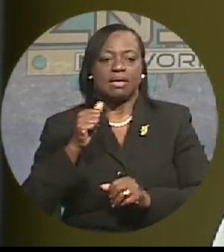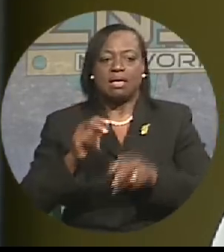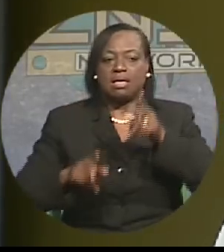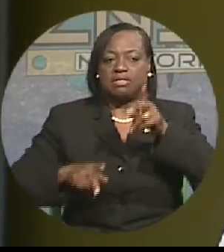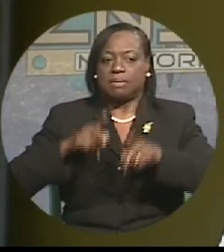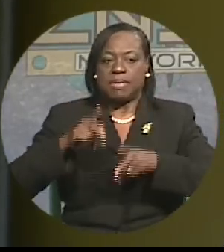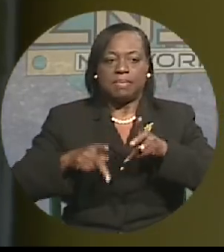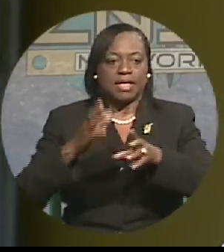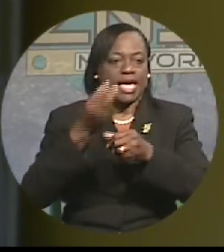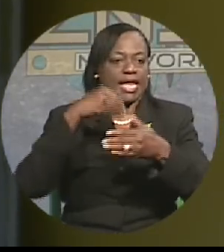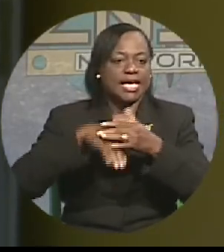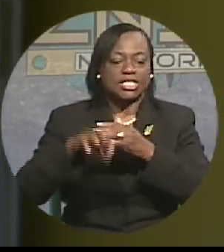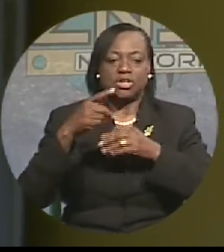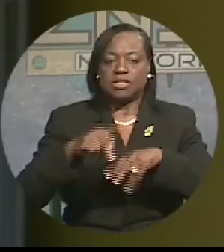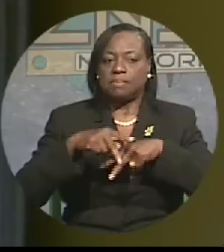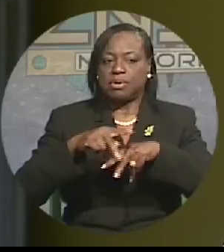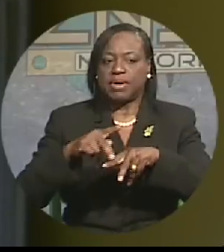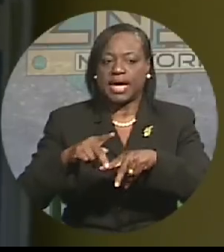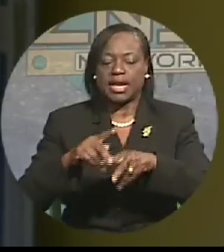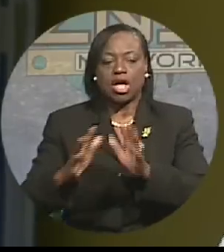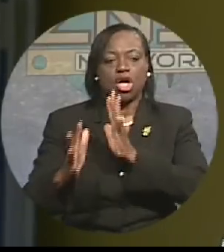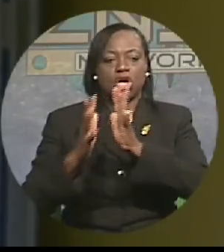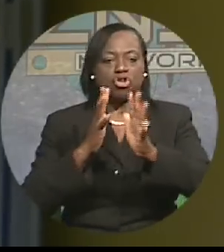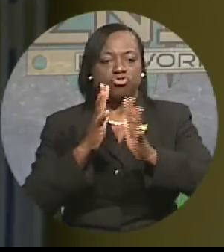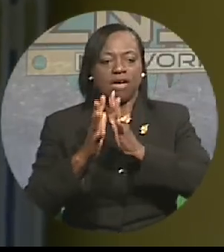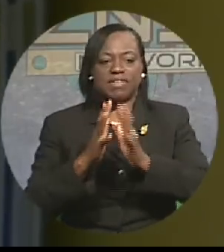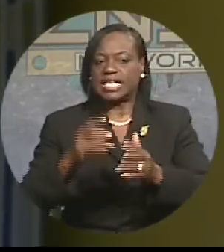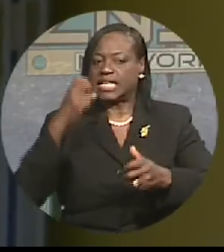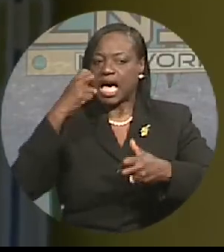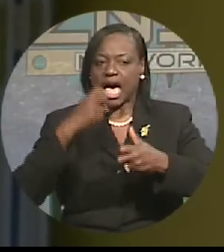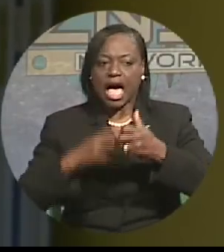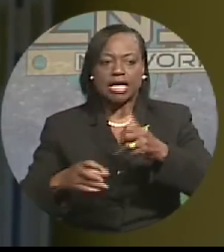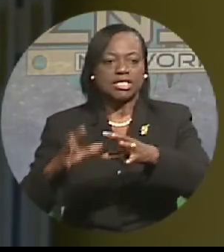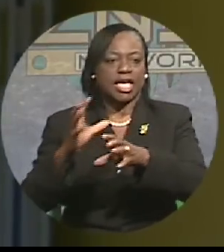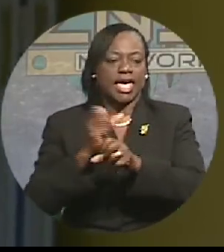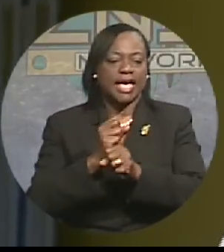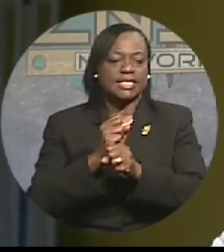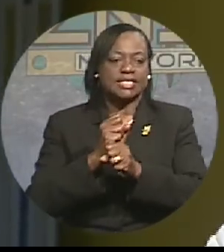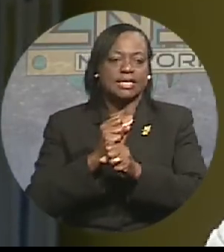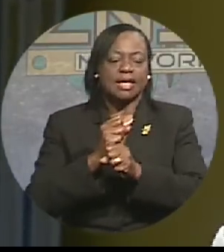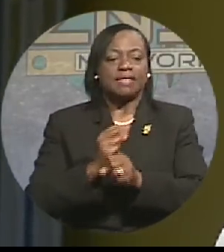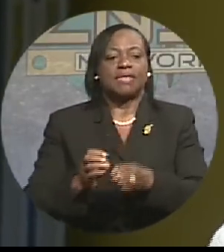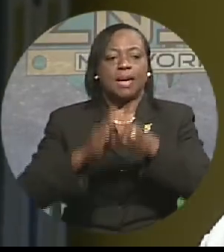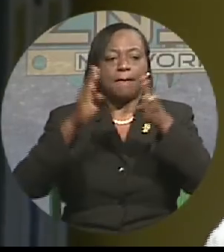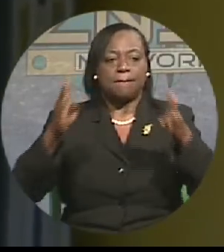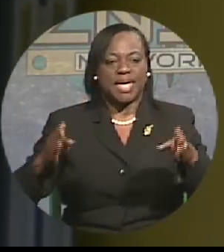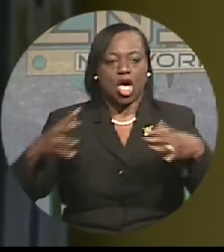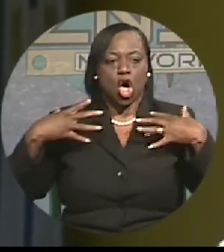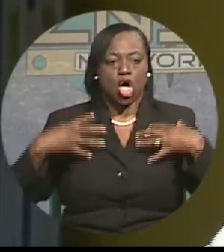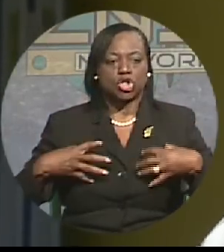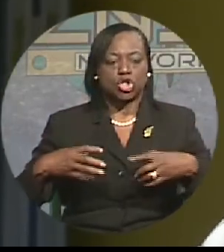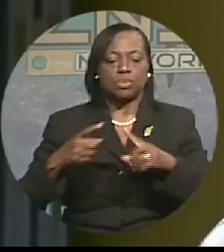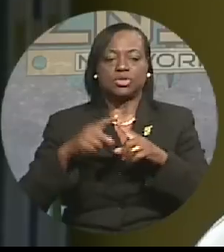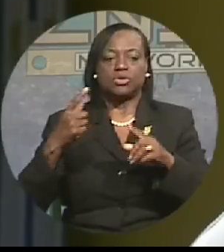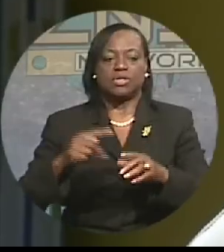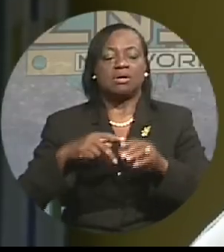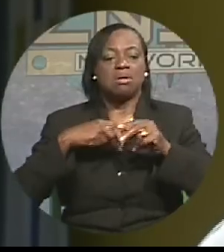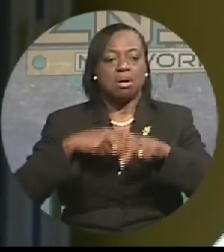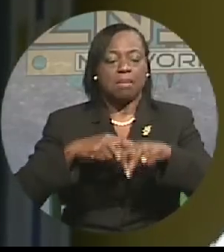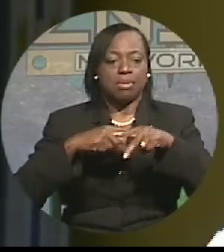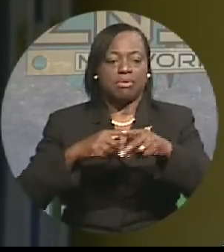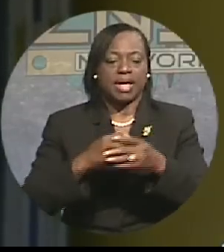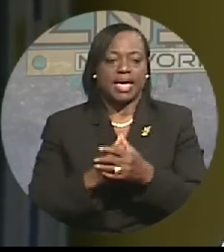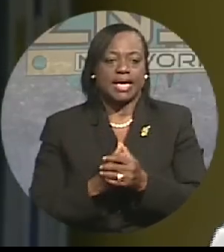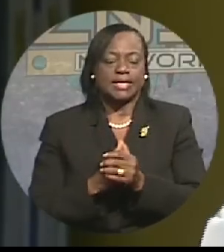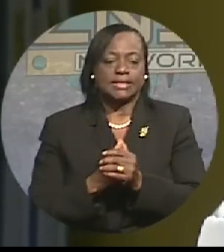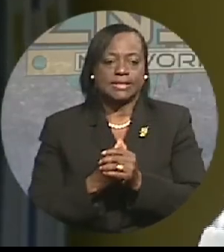into the parade, so traffic is on the road. It's difficult to get the larger costumes to the parade, whether you have them in a trailer or whether you're